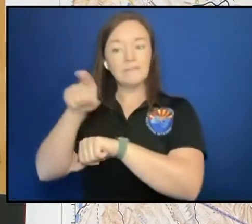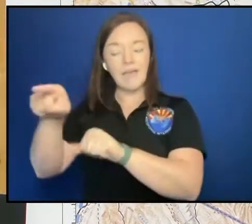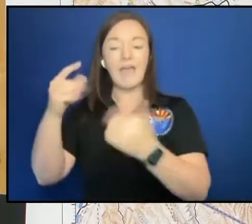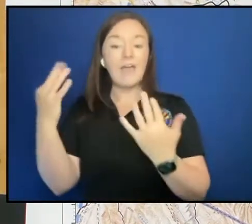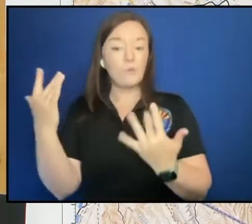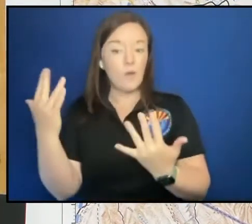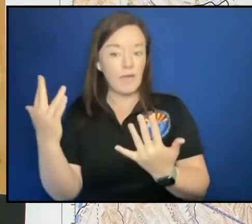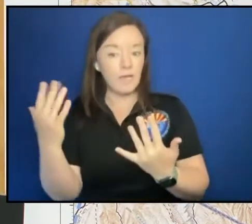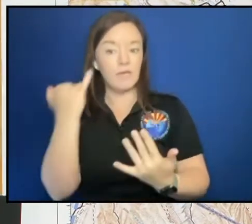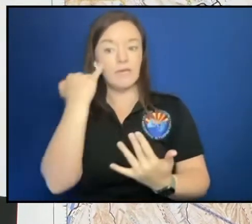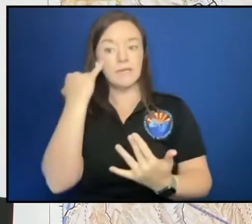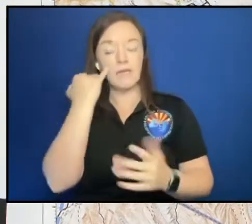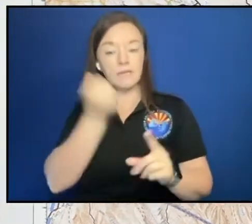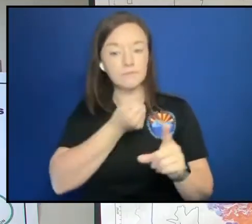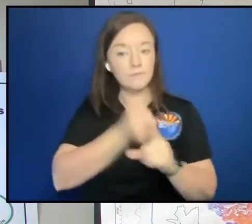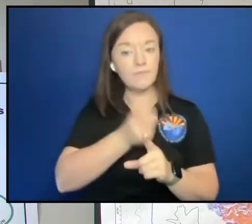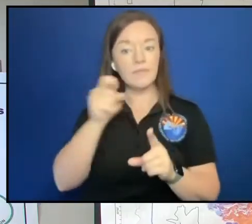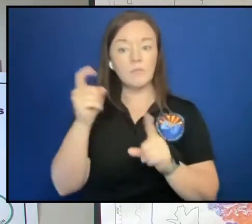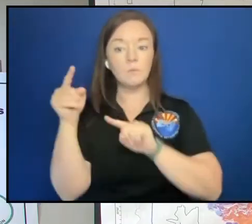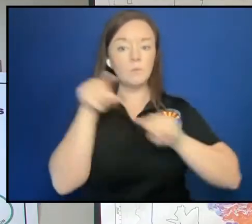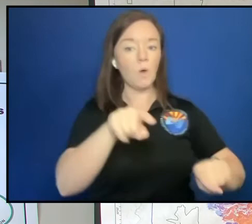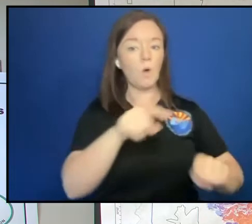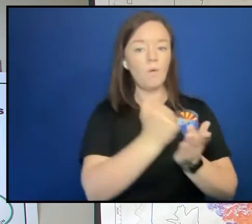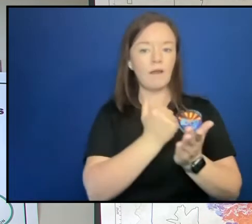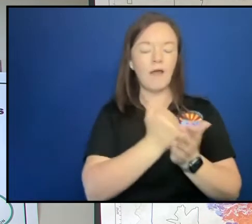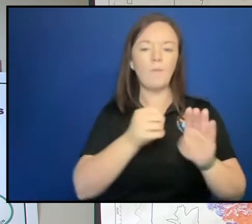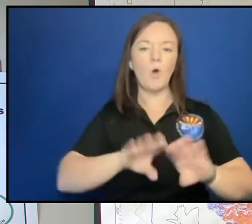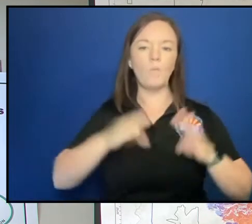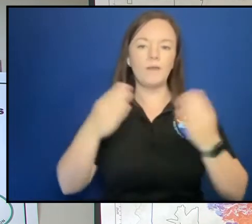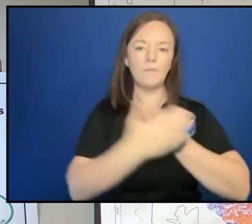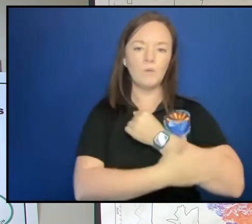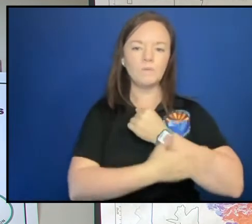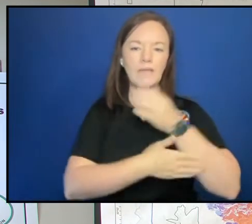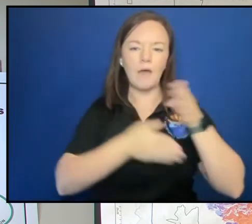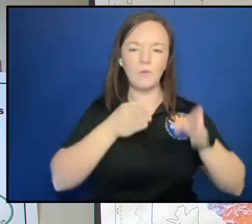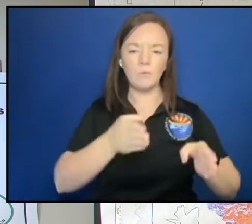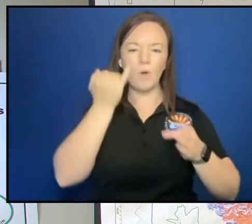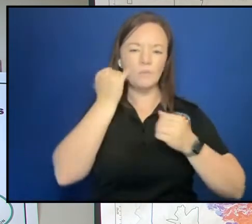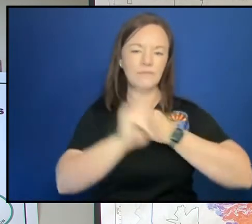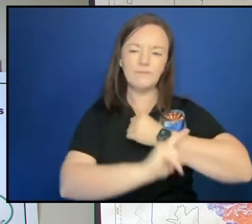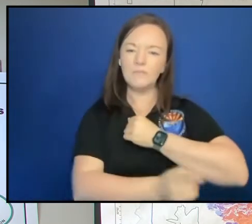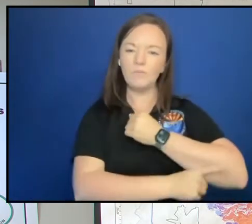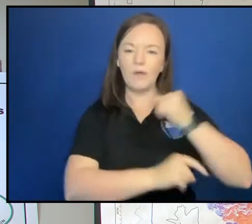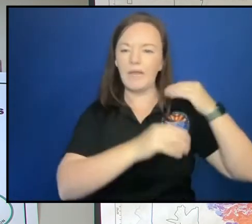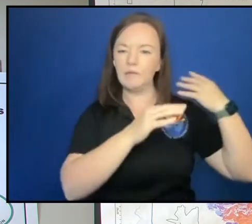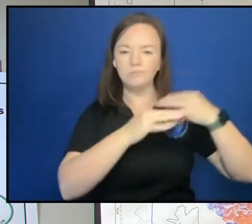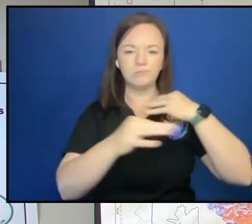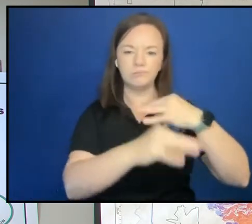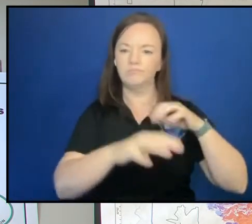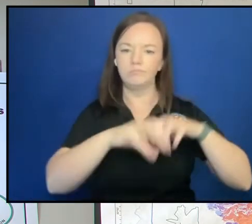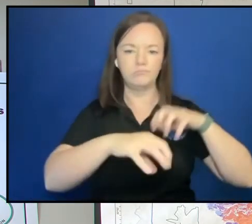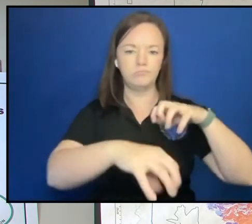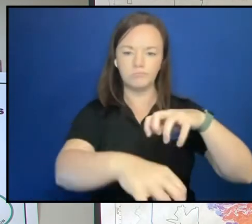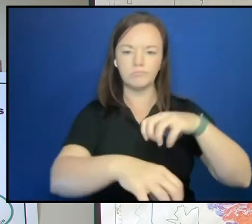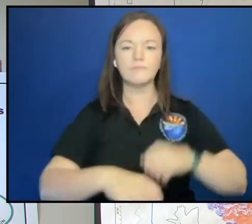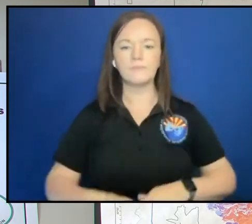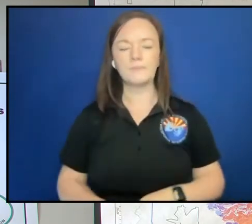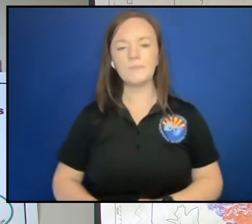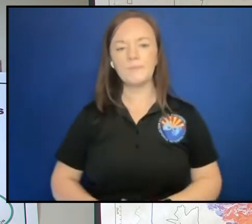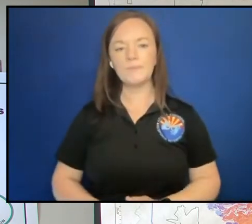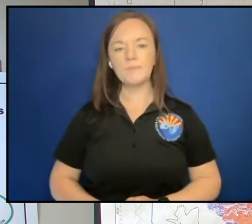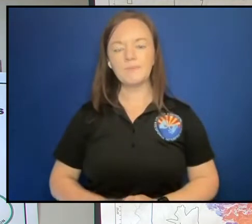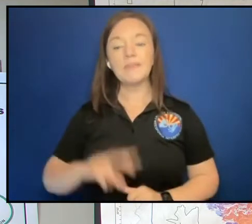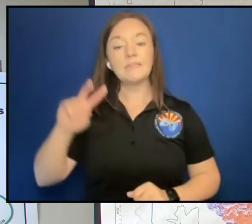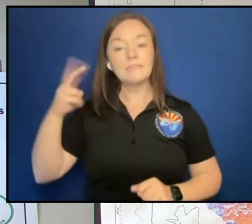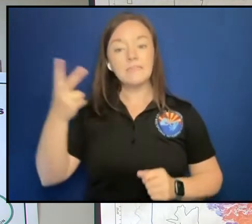roads to gain access if there's debris flows secondary to the weather that's anticipated today. And then their second, the second rapid